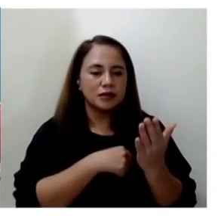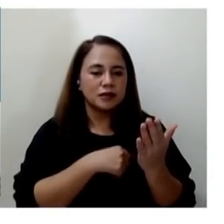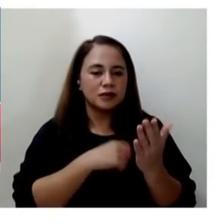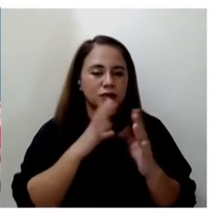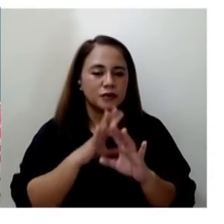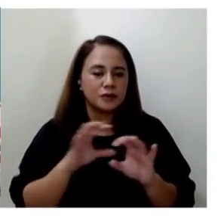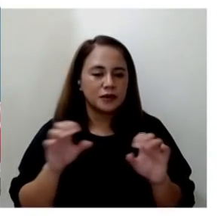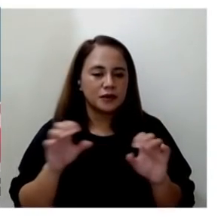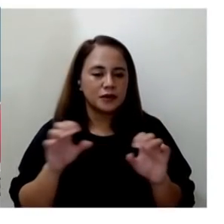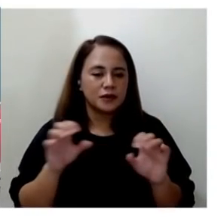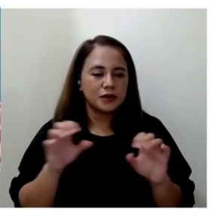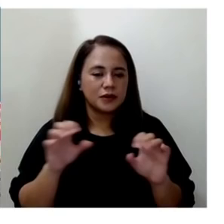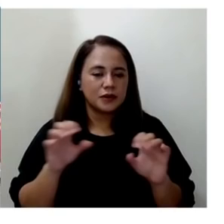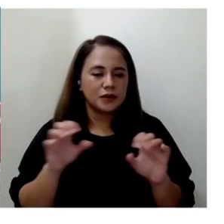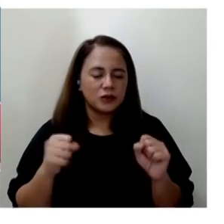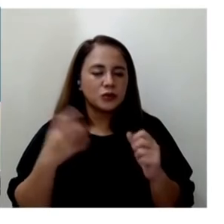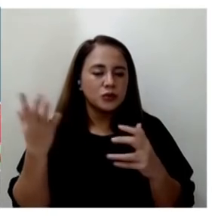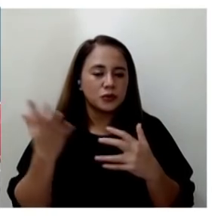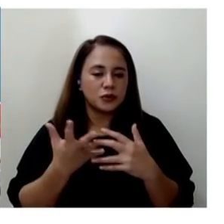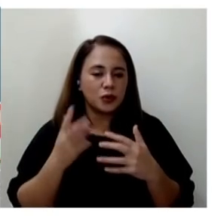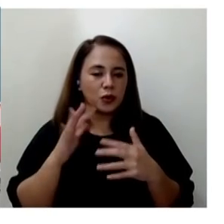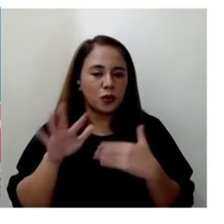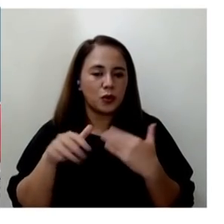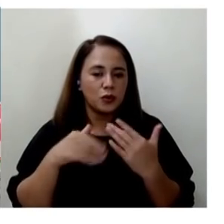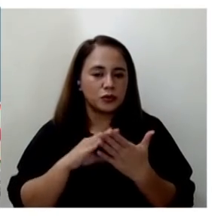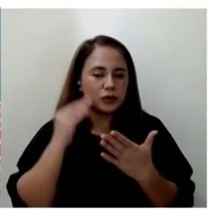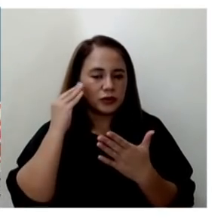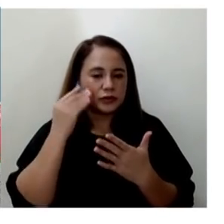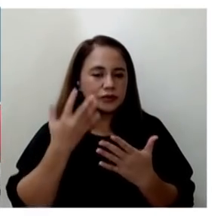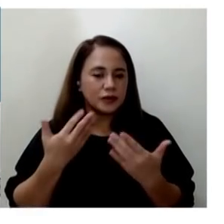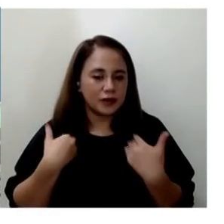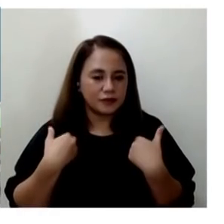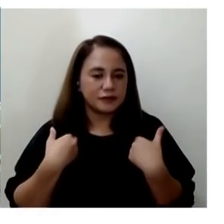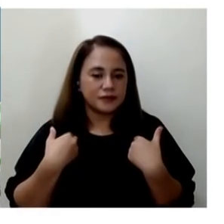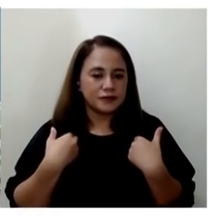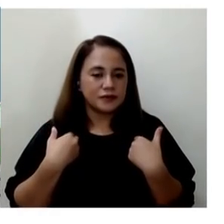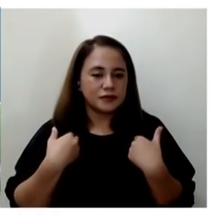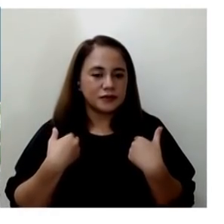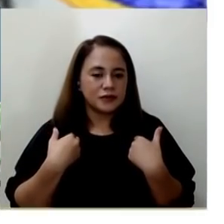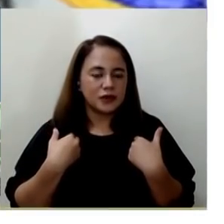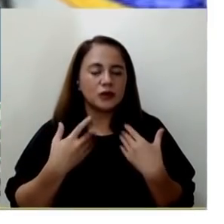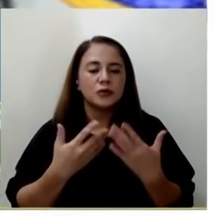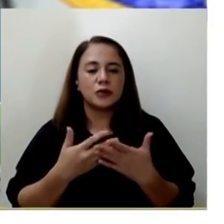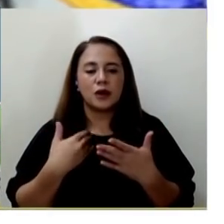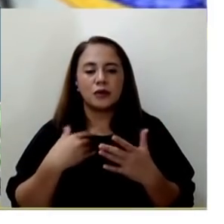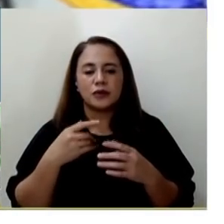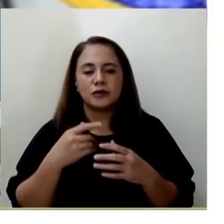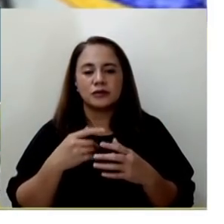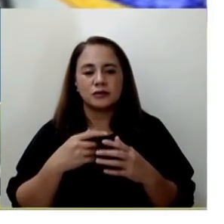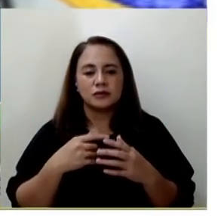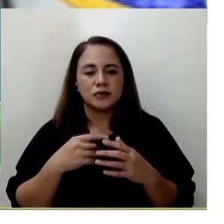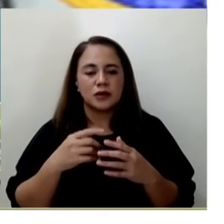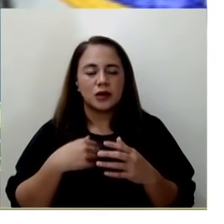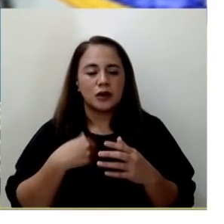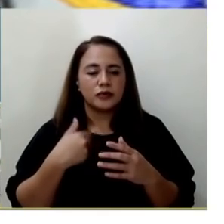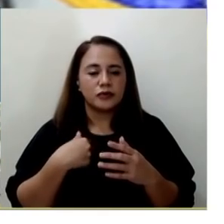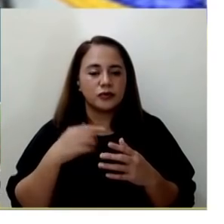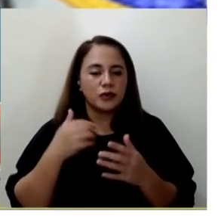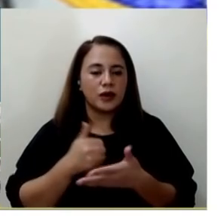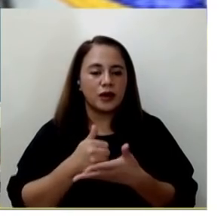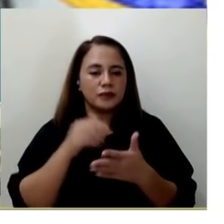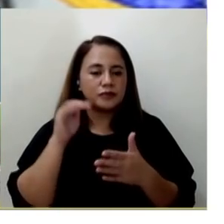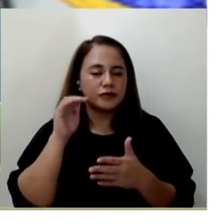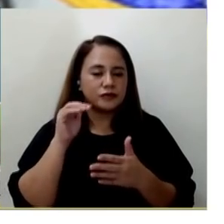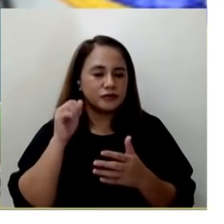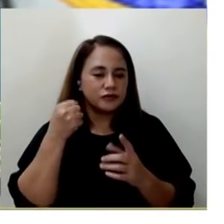President to compile all the learnings that we have had during our term in office to help the fight, to